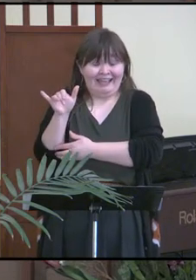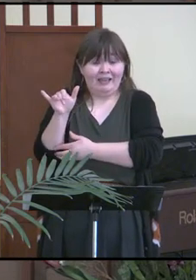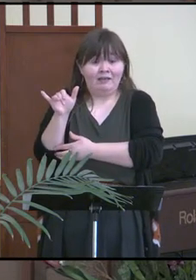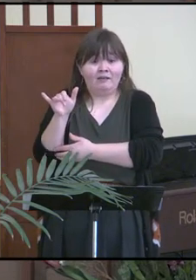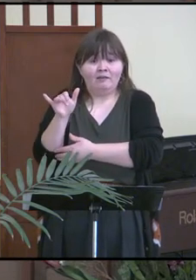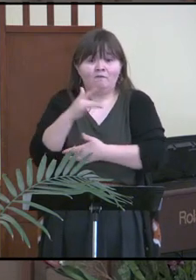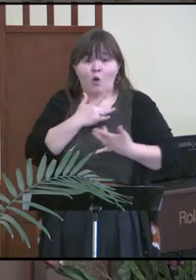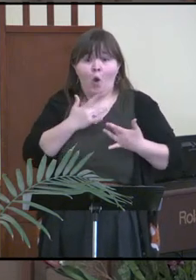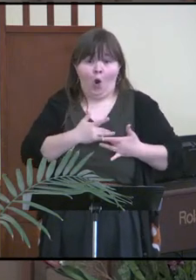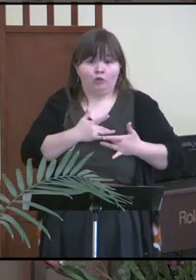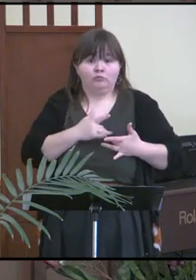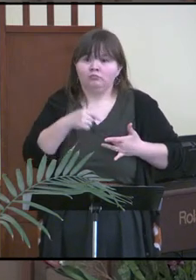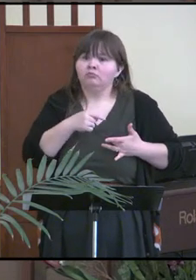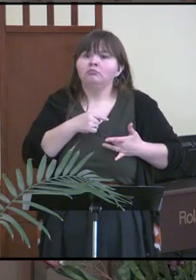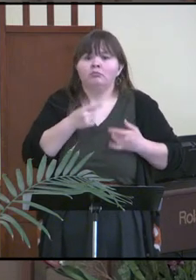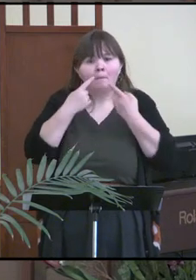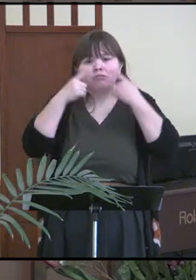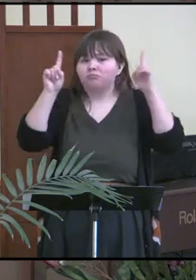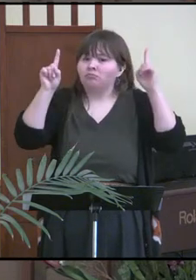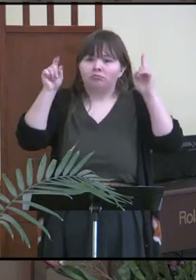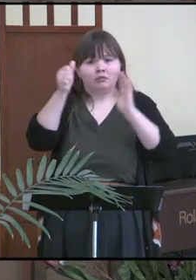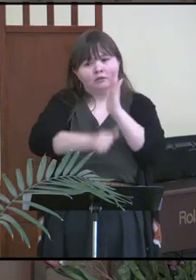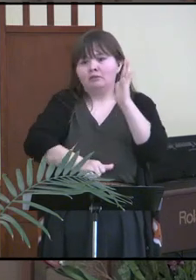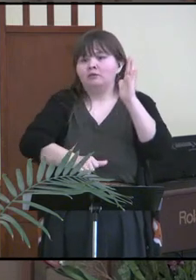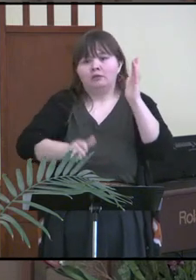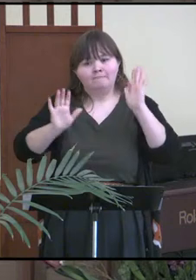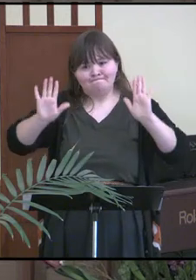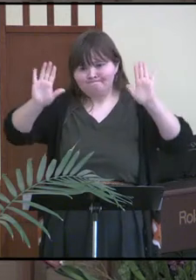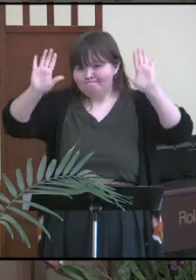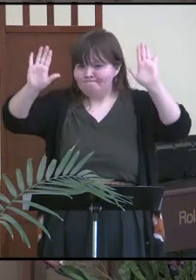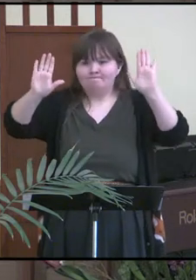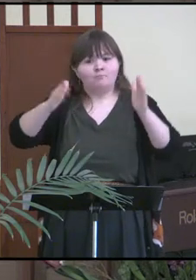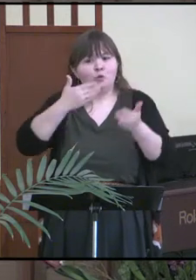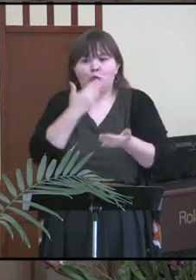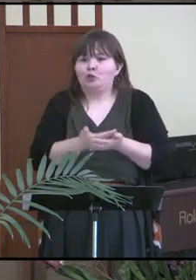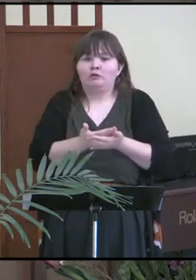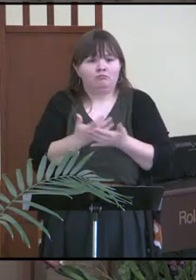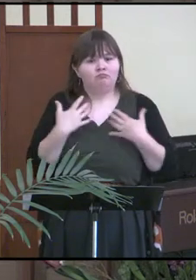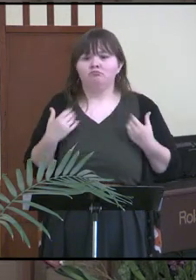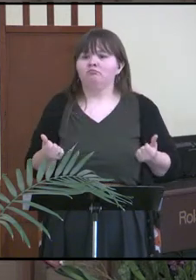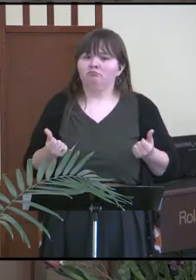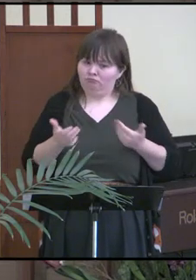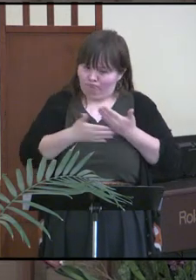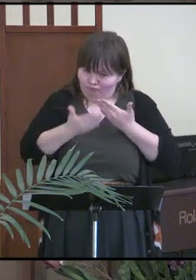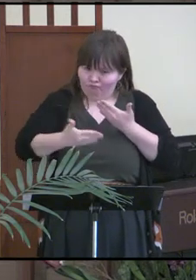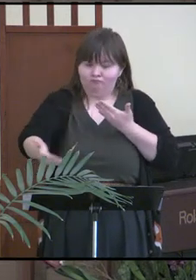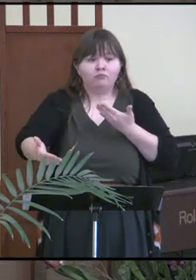I was told this morning that that went through very all well and good, right? Okay.